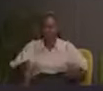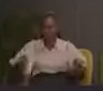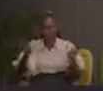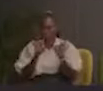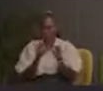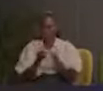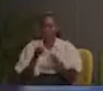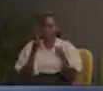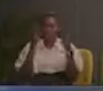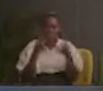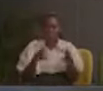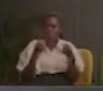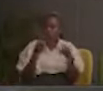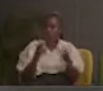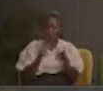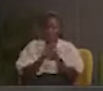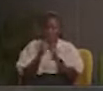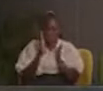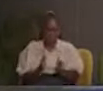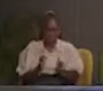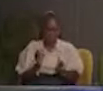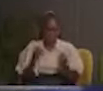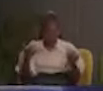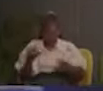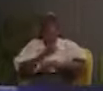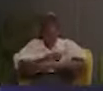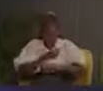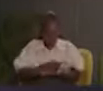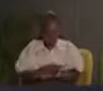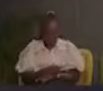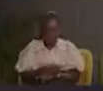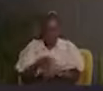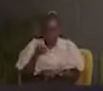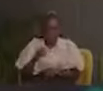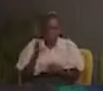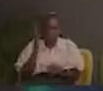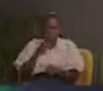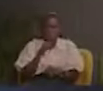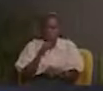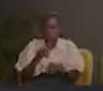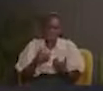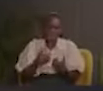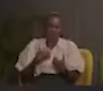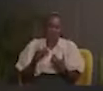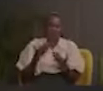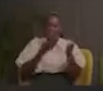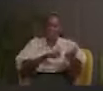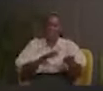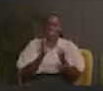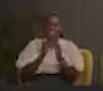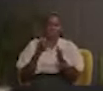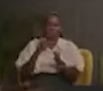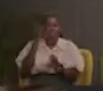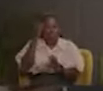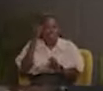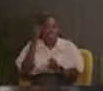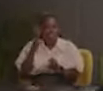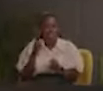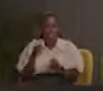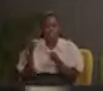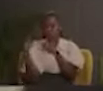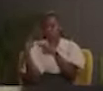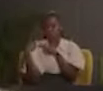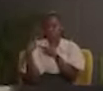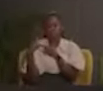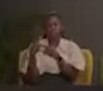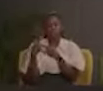There are many believers today, with all due respect, they wouldn't have died if they understood the responsibility component of faith. While they